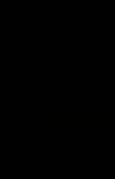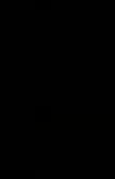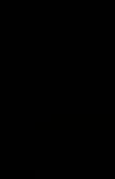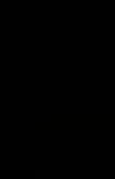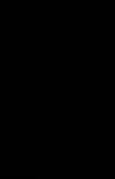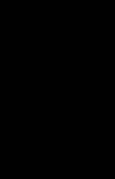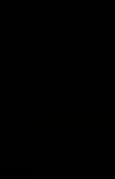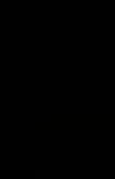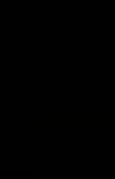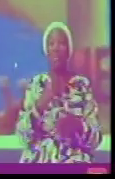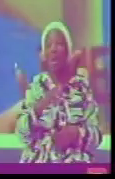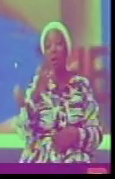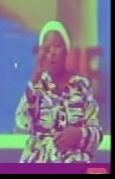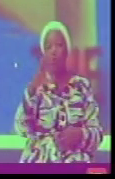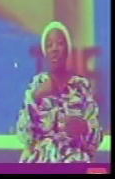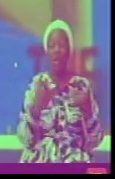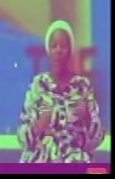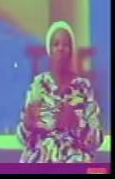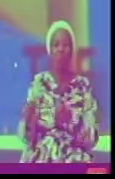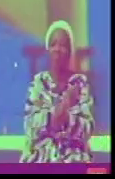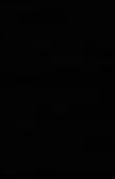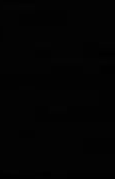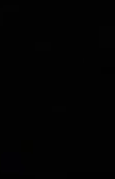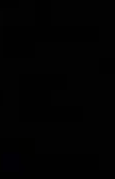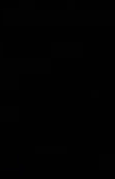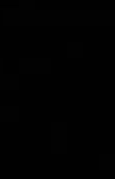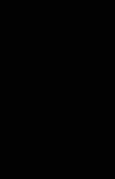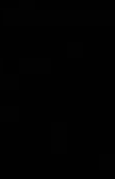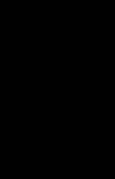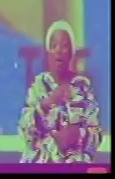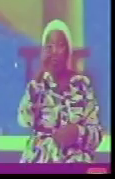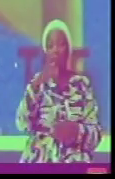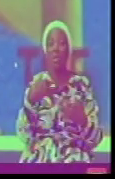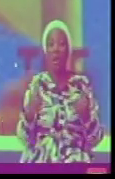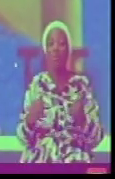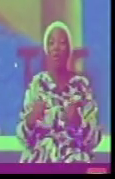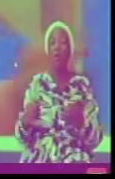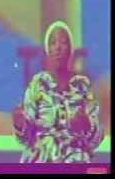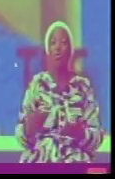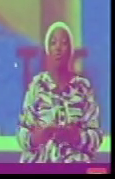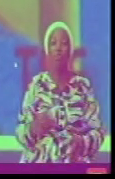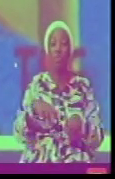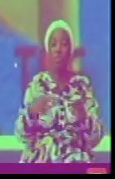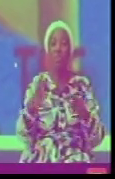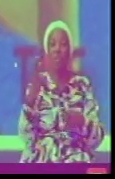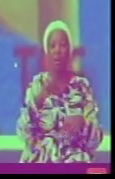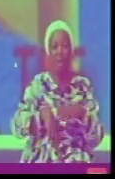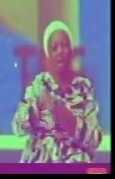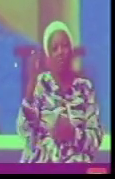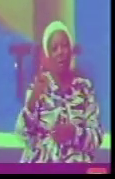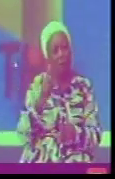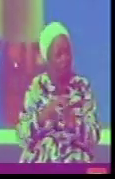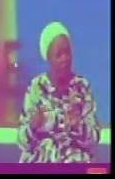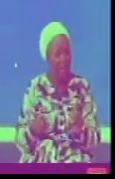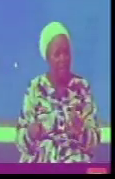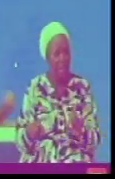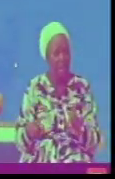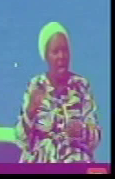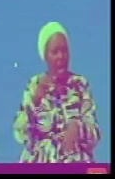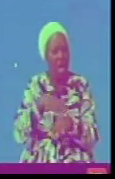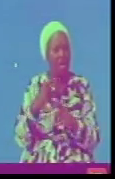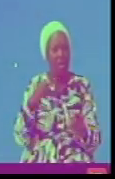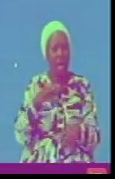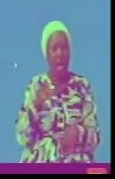corruption, everything, their corruption sold them out. But as you point one finger